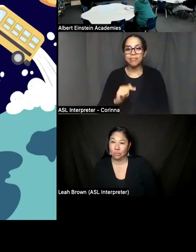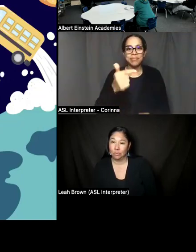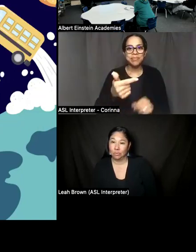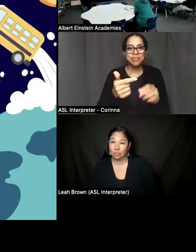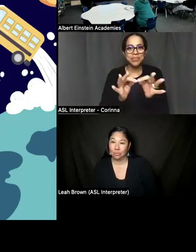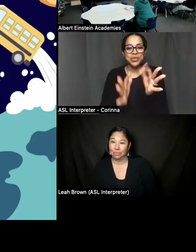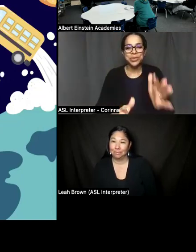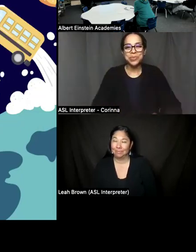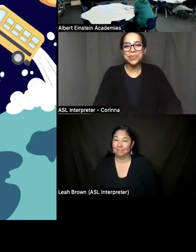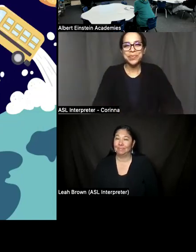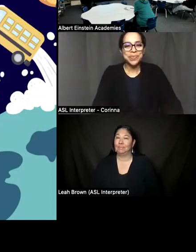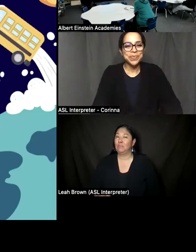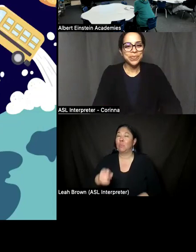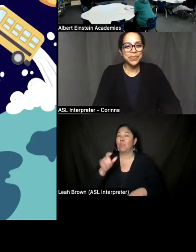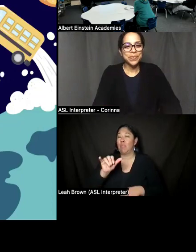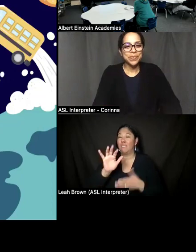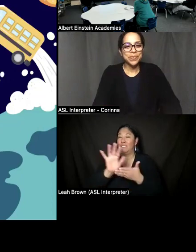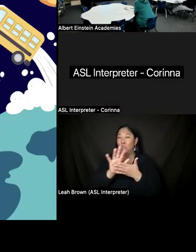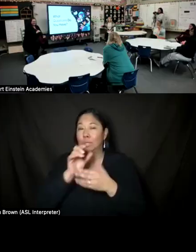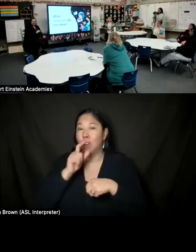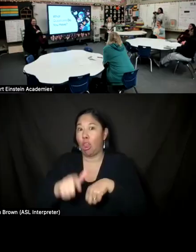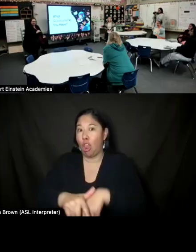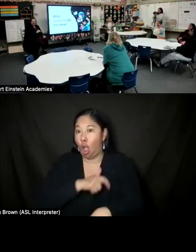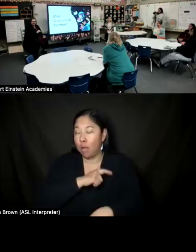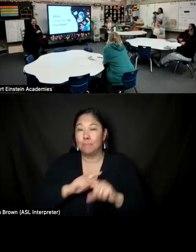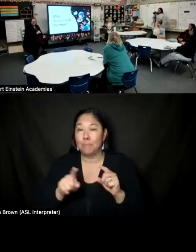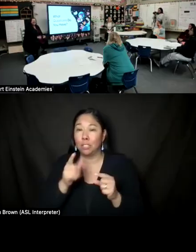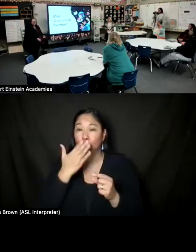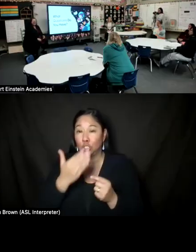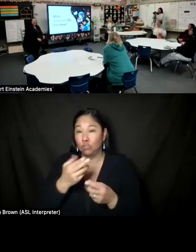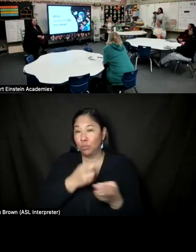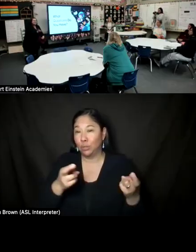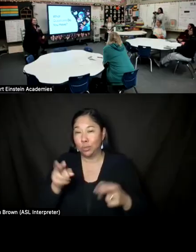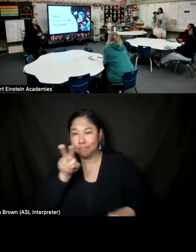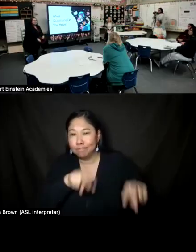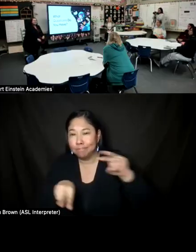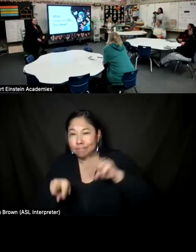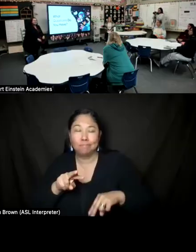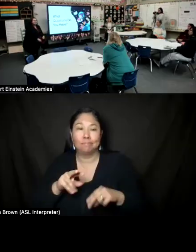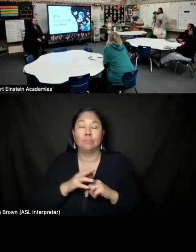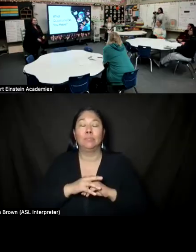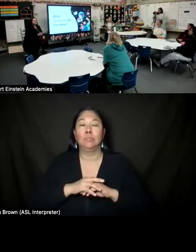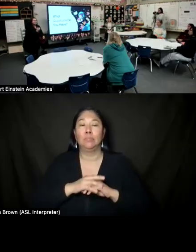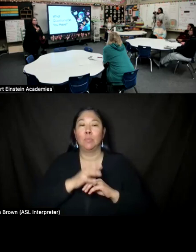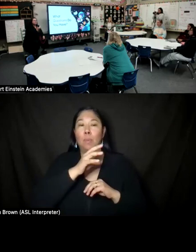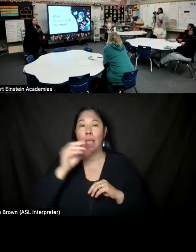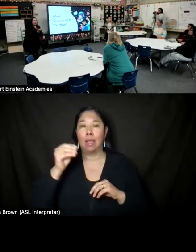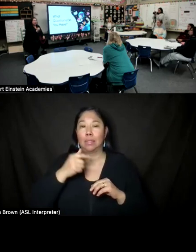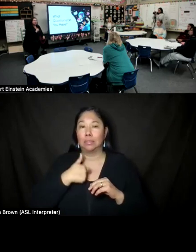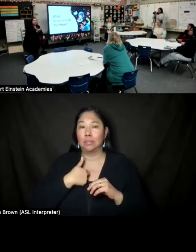lengthy, but it's a great resource if you want to check, am I saying this sound right? Yeah. And then I would